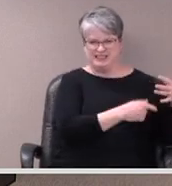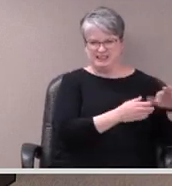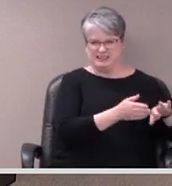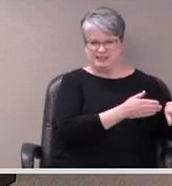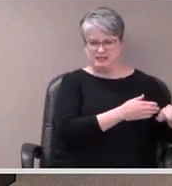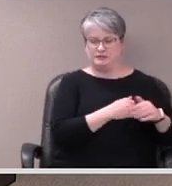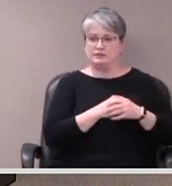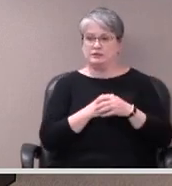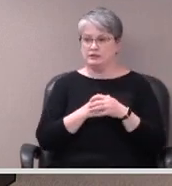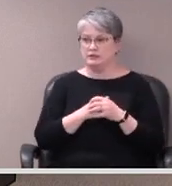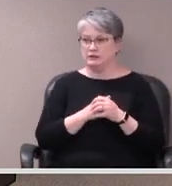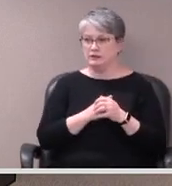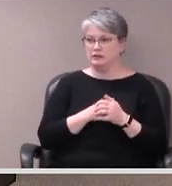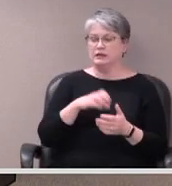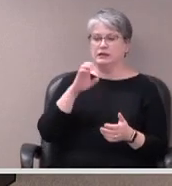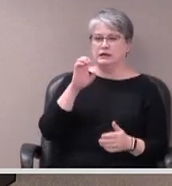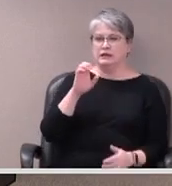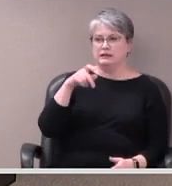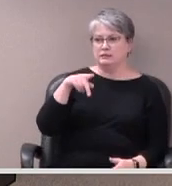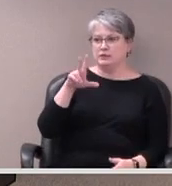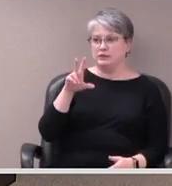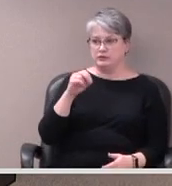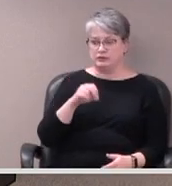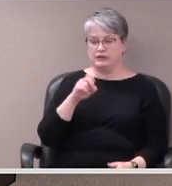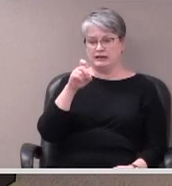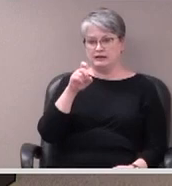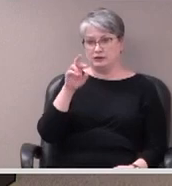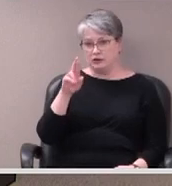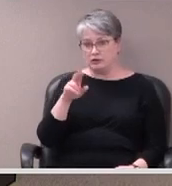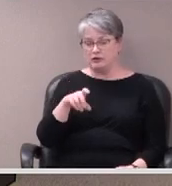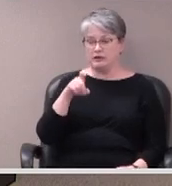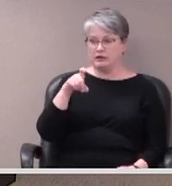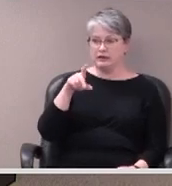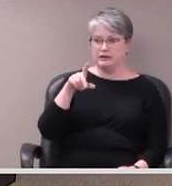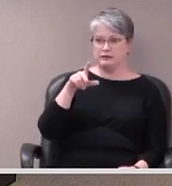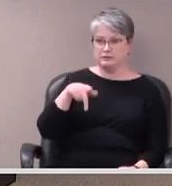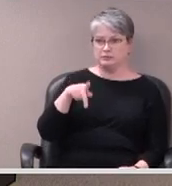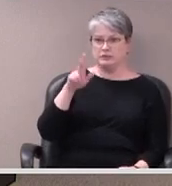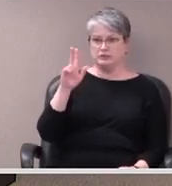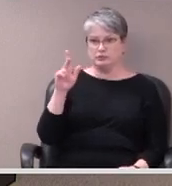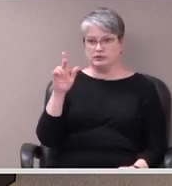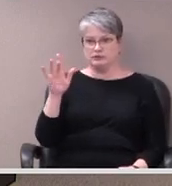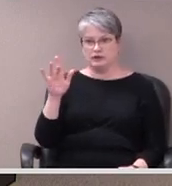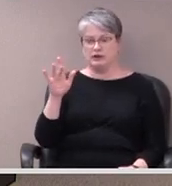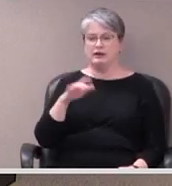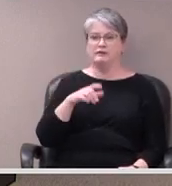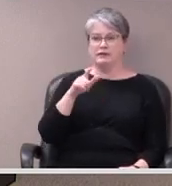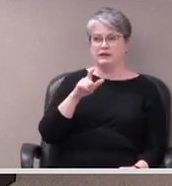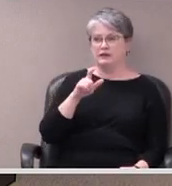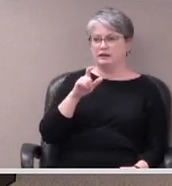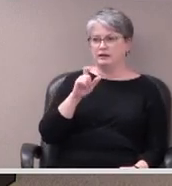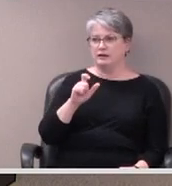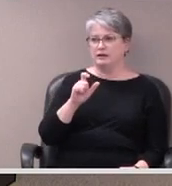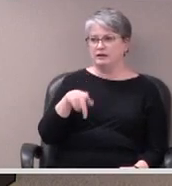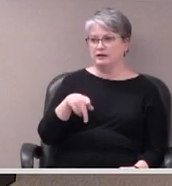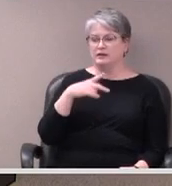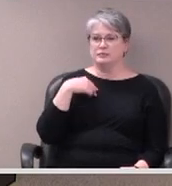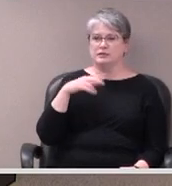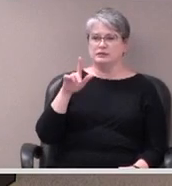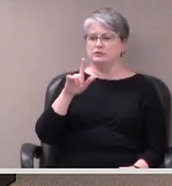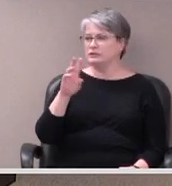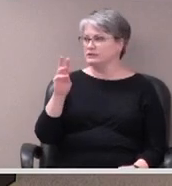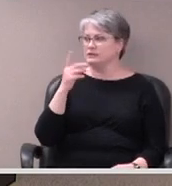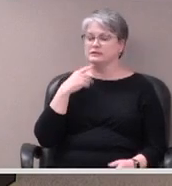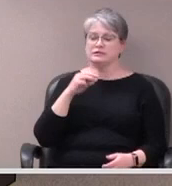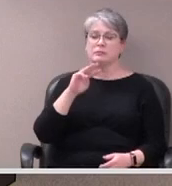if you've forgotten, it's XP30, XR, XP25, and XP26. Is there a motion to receive? Board